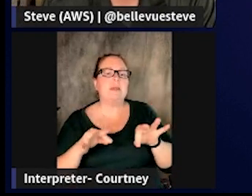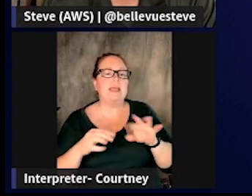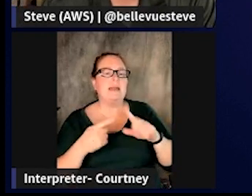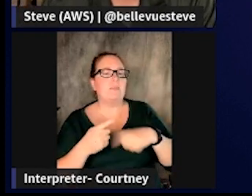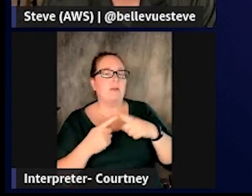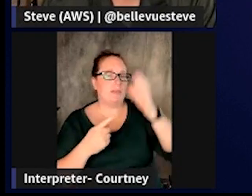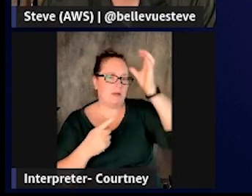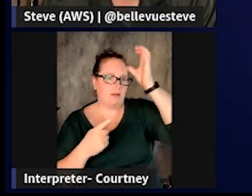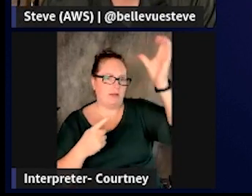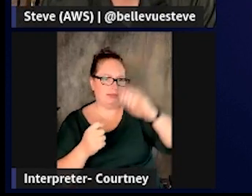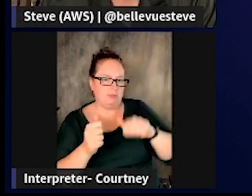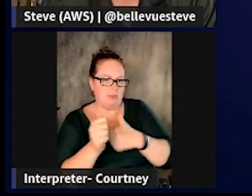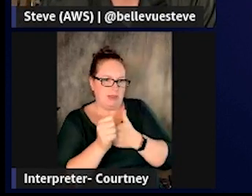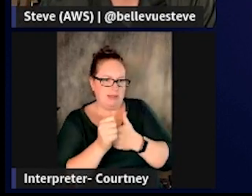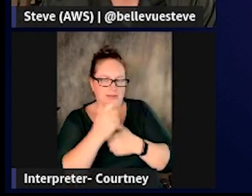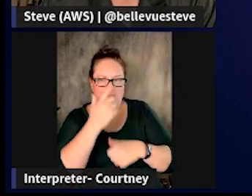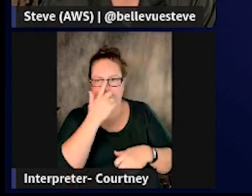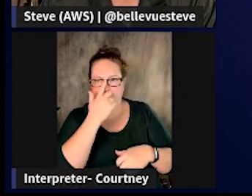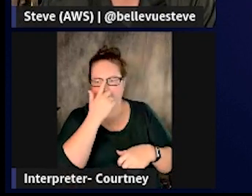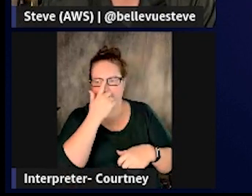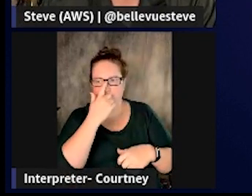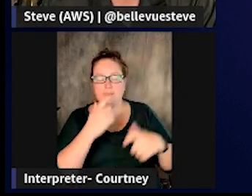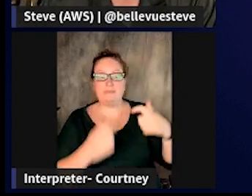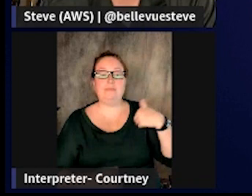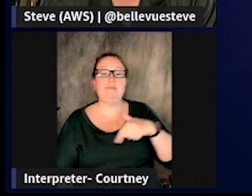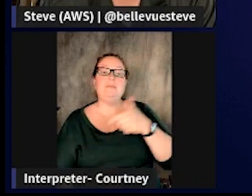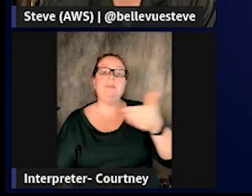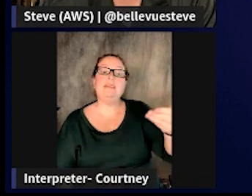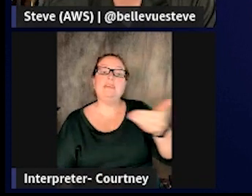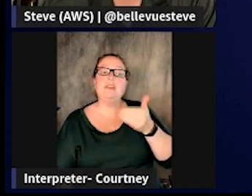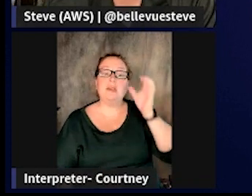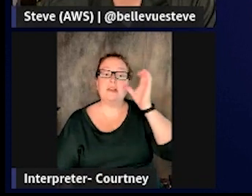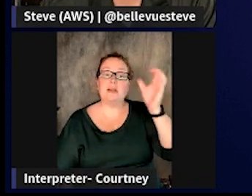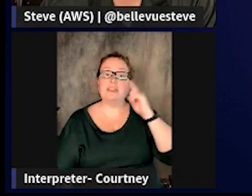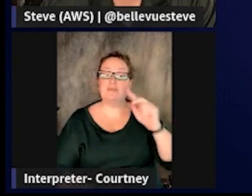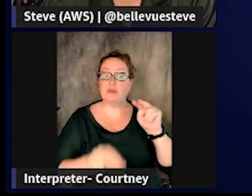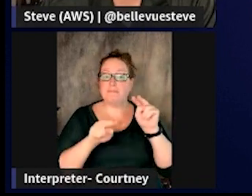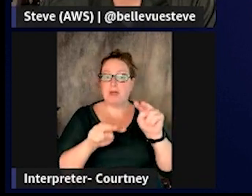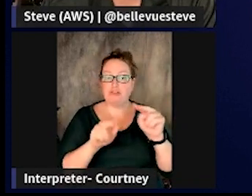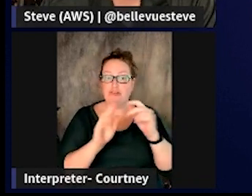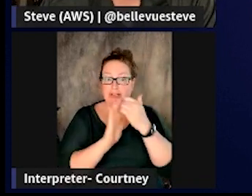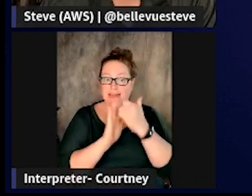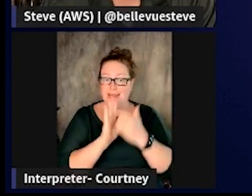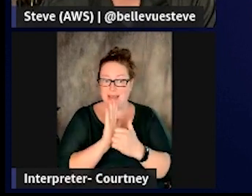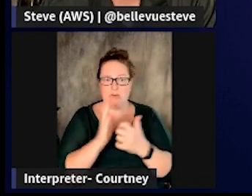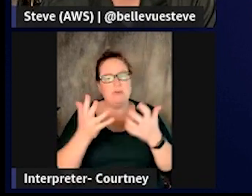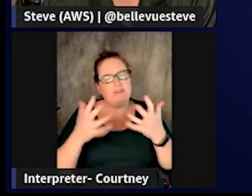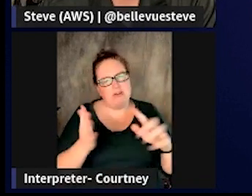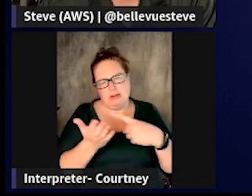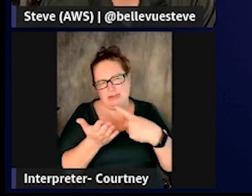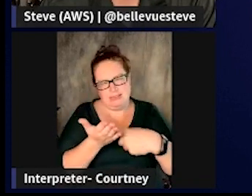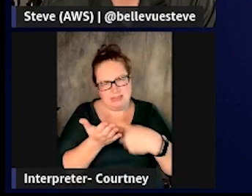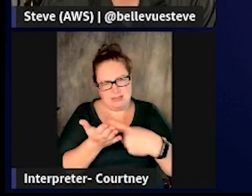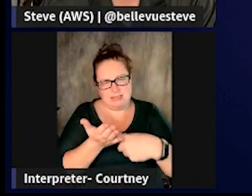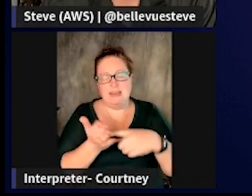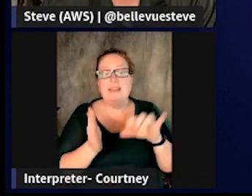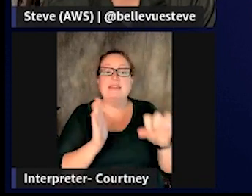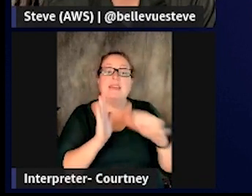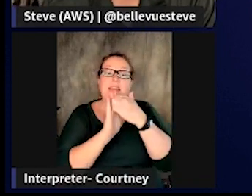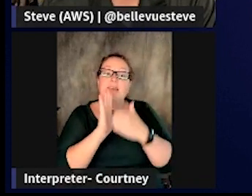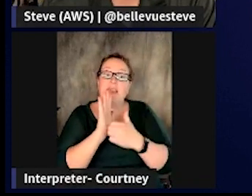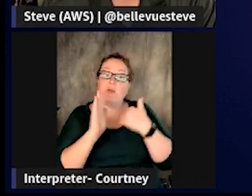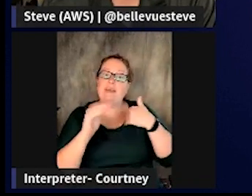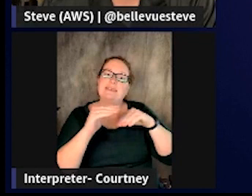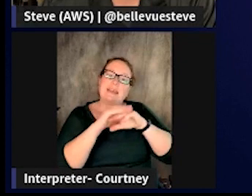concepts behind this. We've introduced the concept of a monitoring account, which we've already discussed, and that's an account that has access to